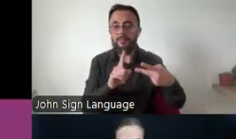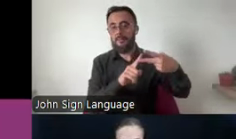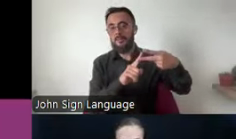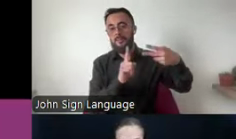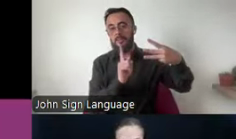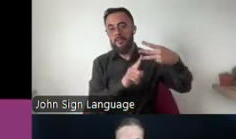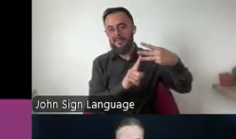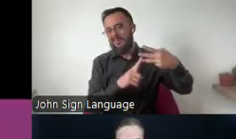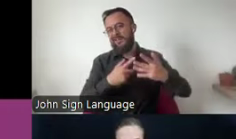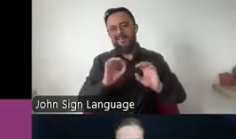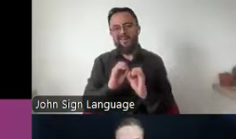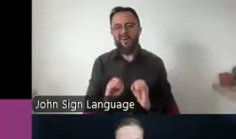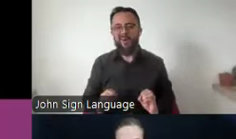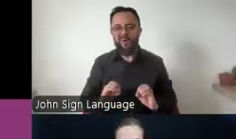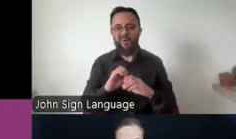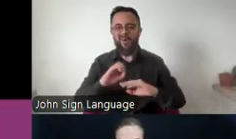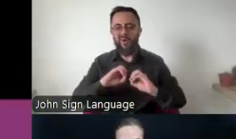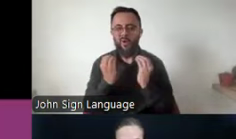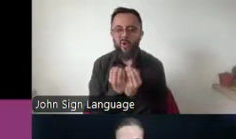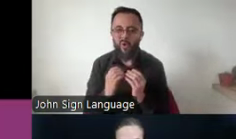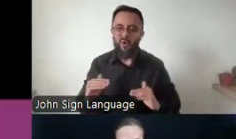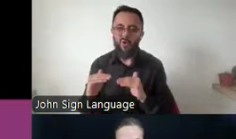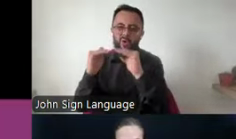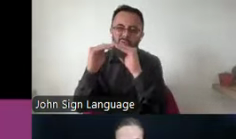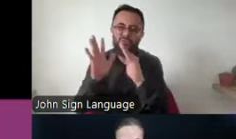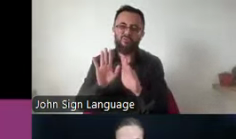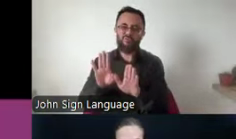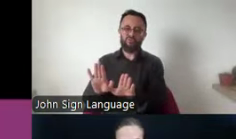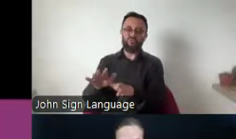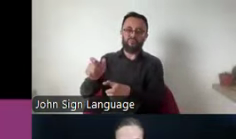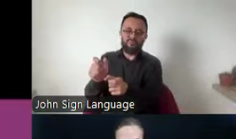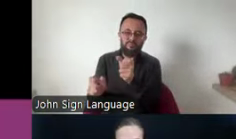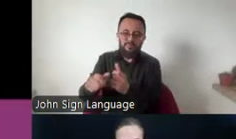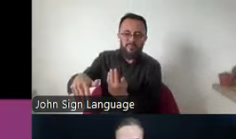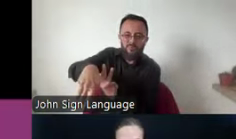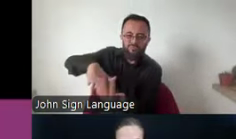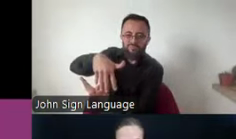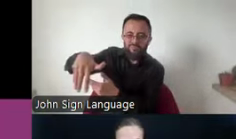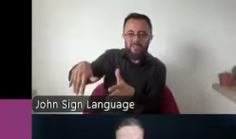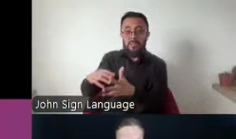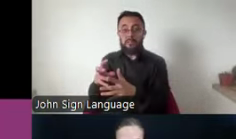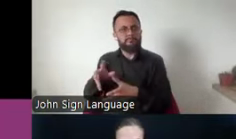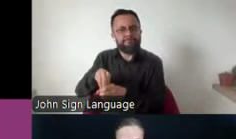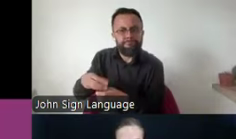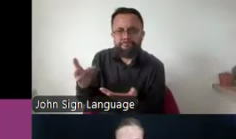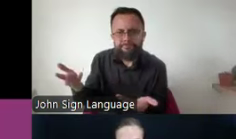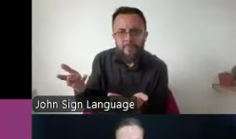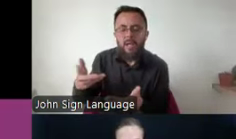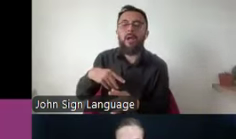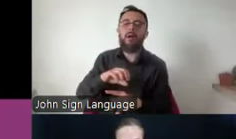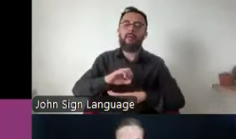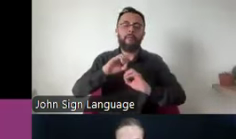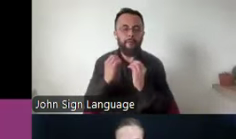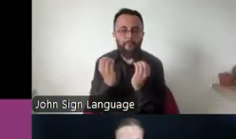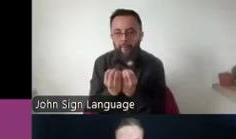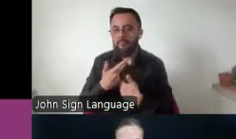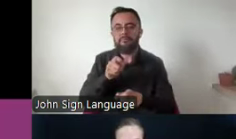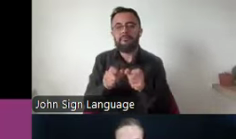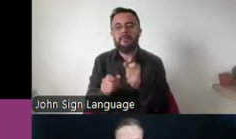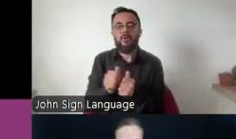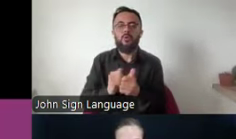including organizations of persons with disabilities themselves, such as IDA, the International Disability